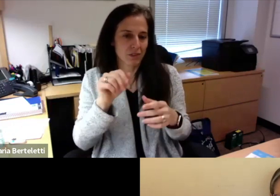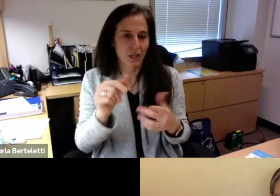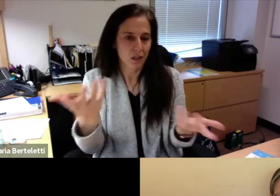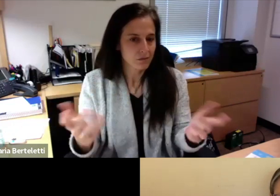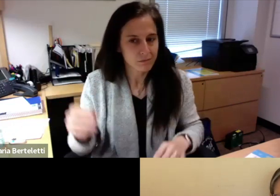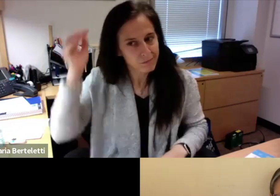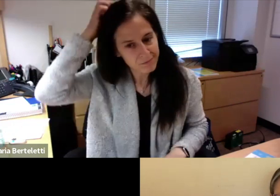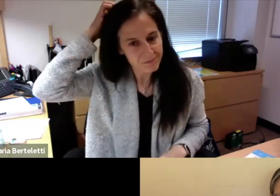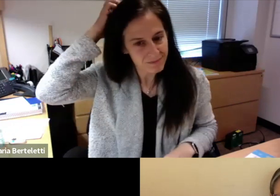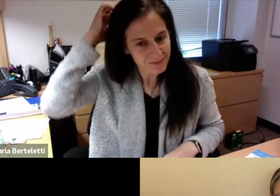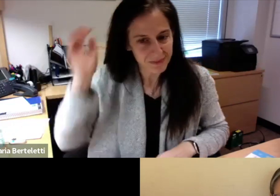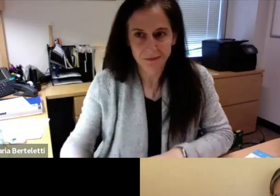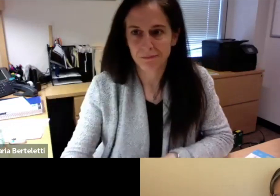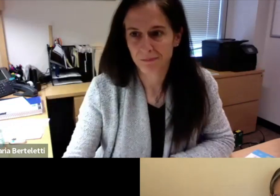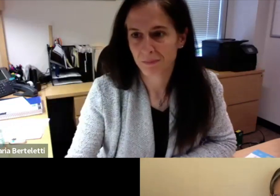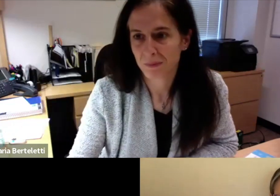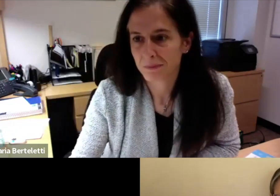add a new perspective rather to the data.